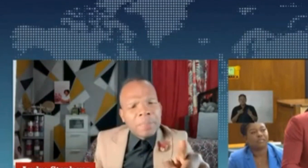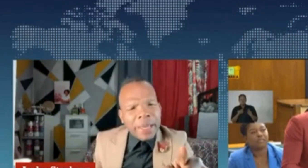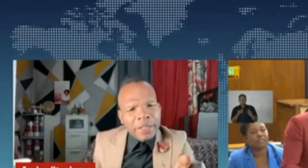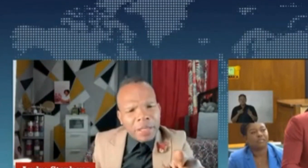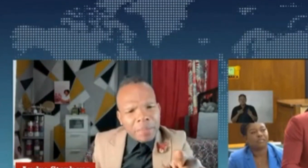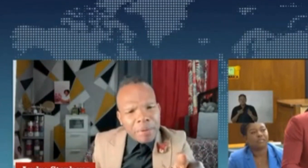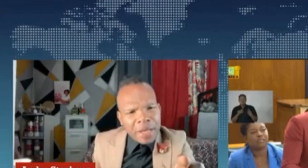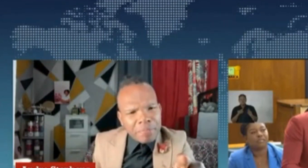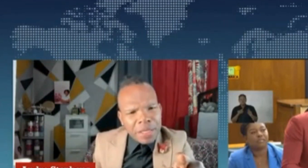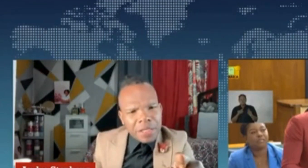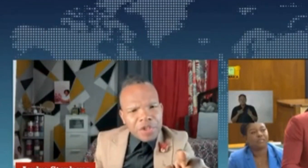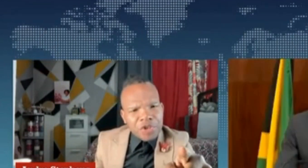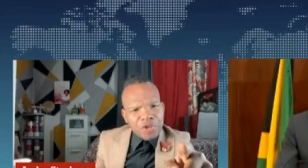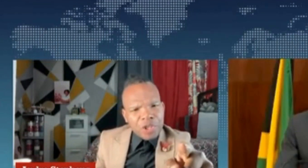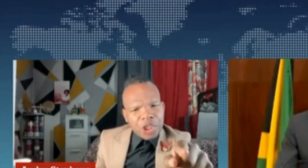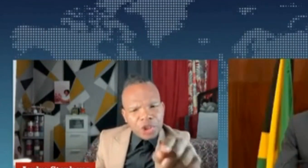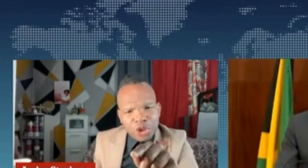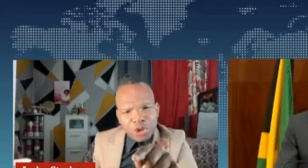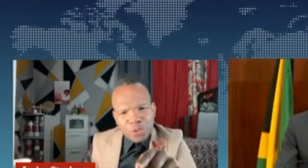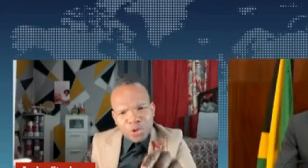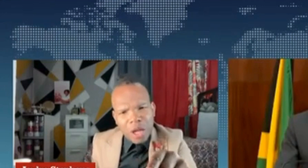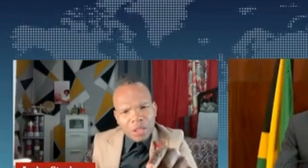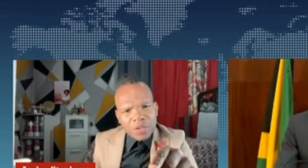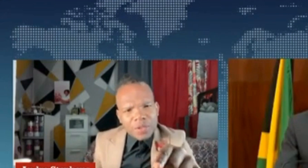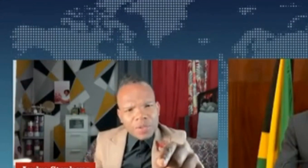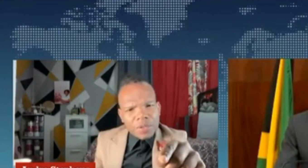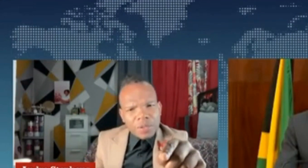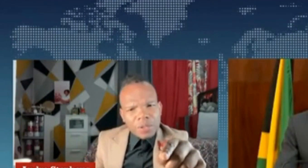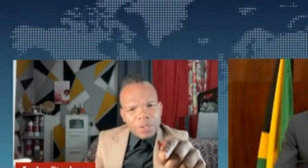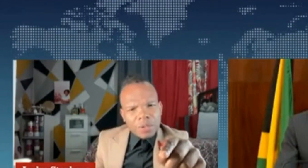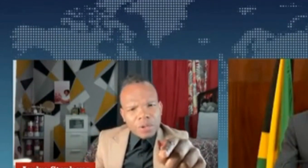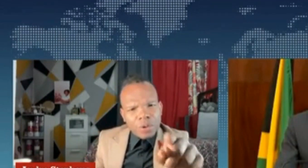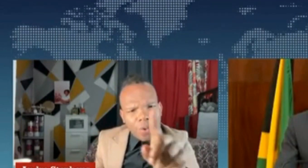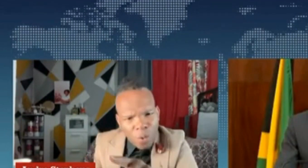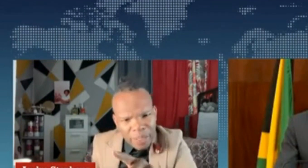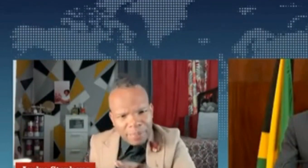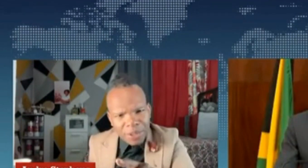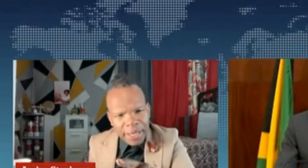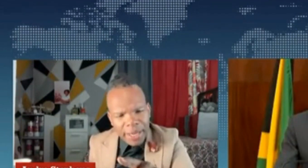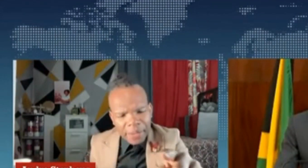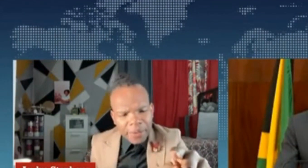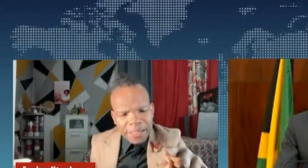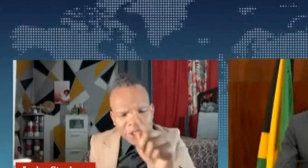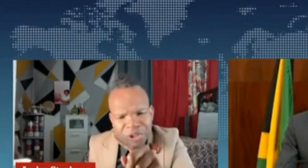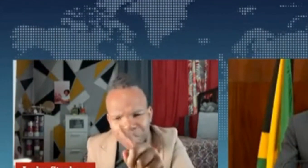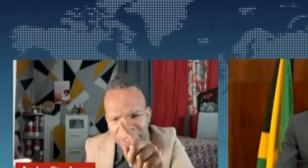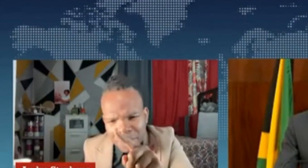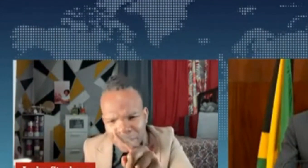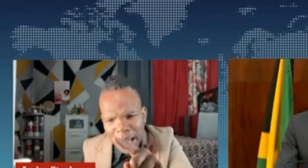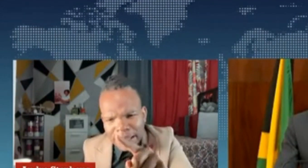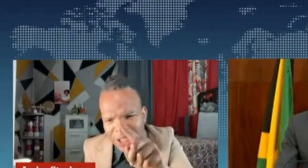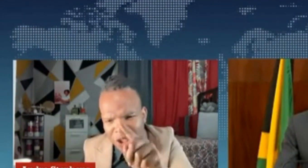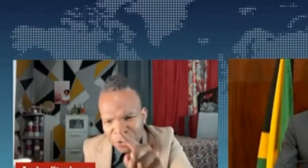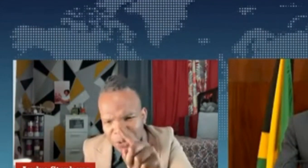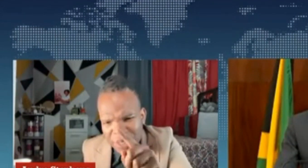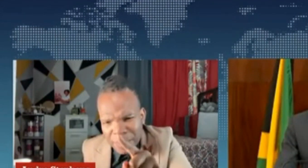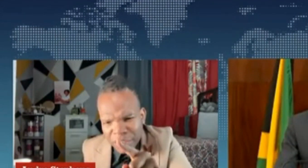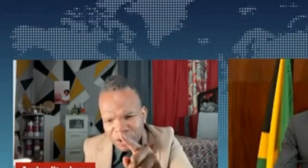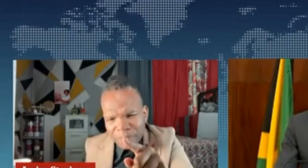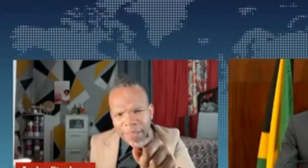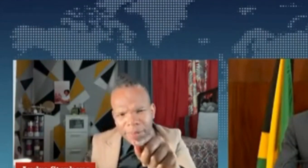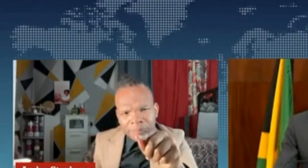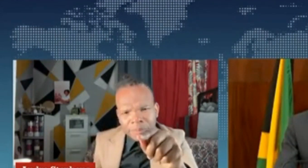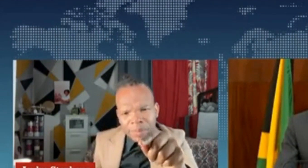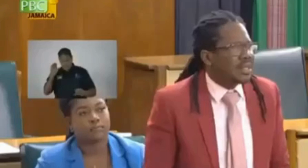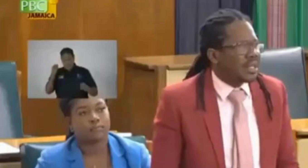had to depend on the PNP's institutions to hold him together, you know. Listen to this part. Listen to this